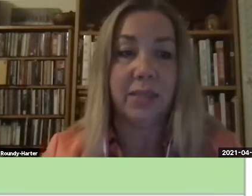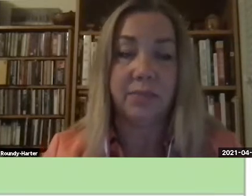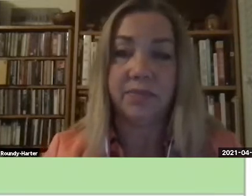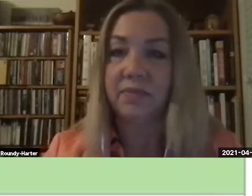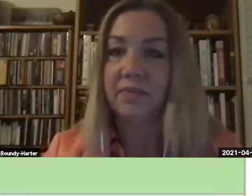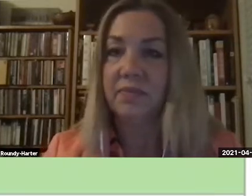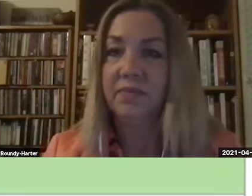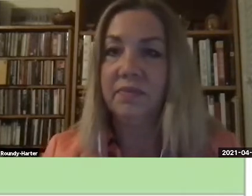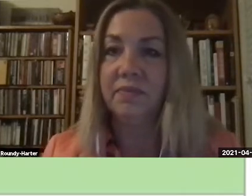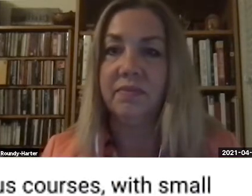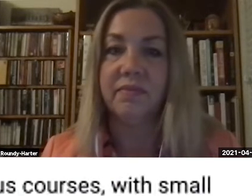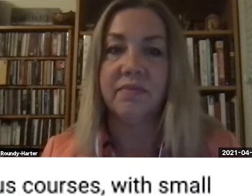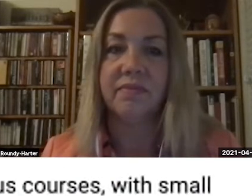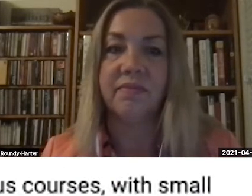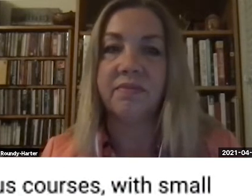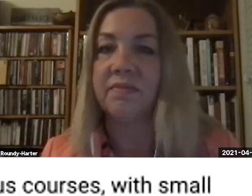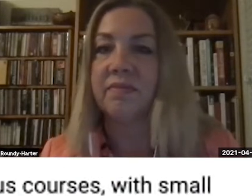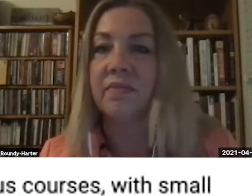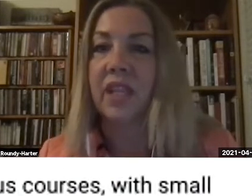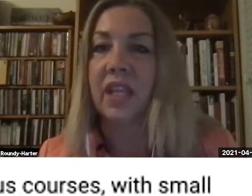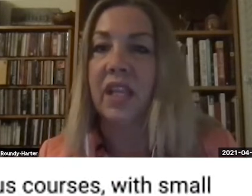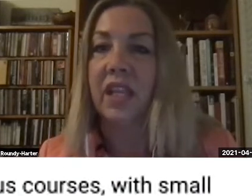please.